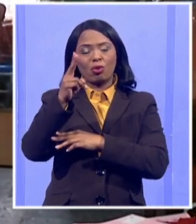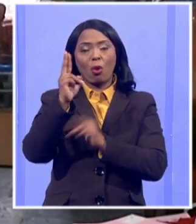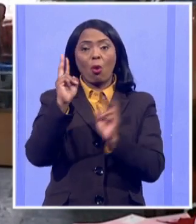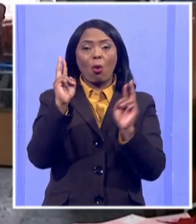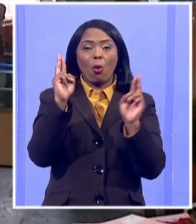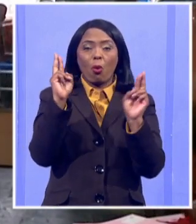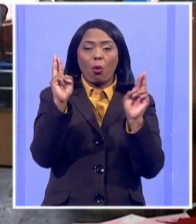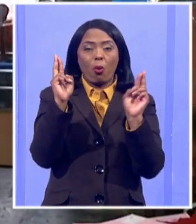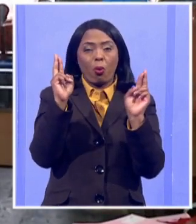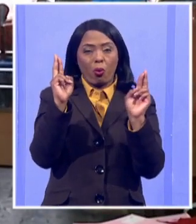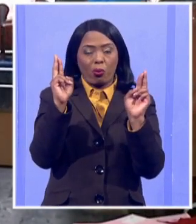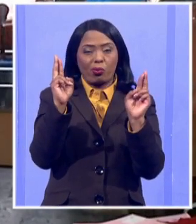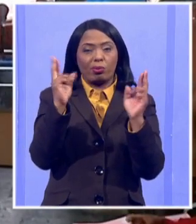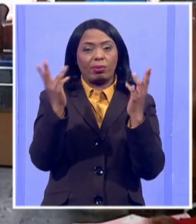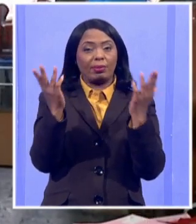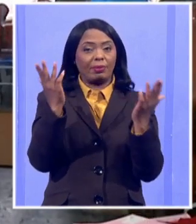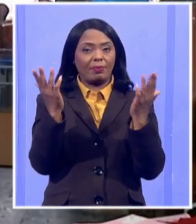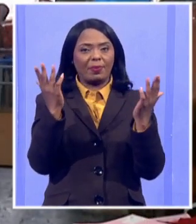some sort